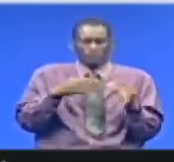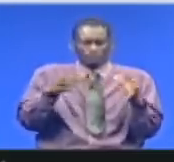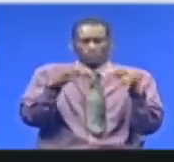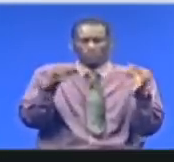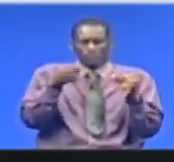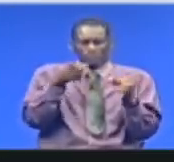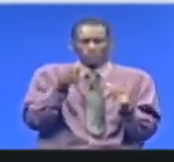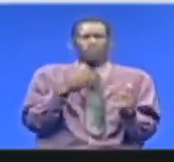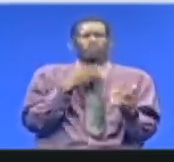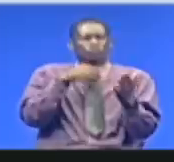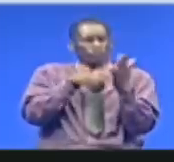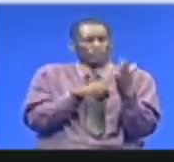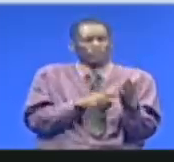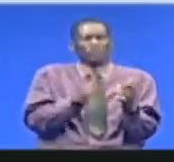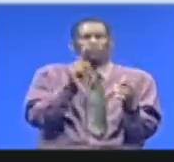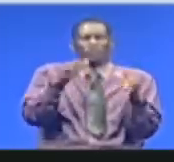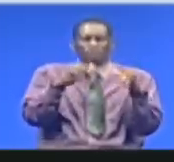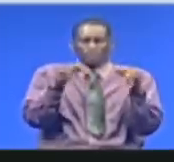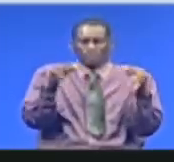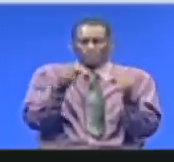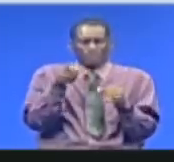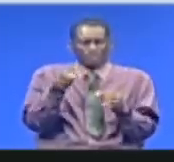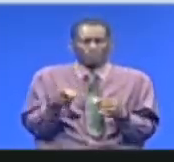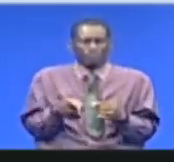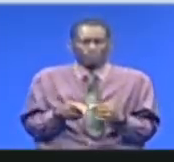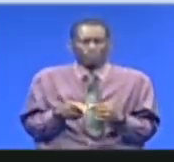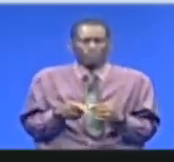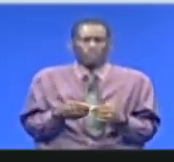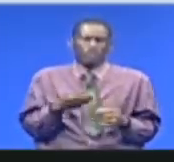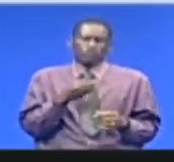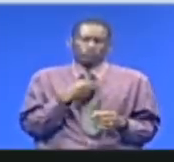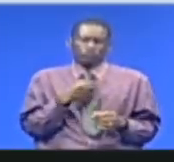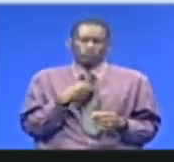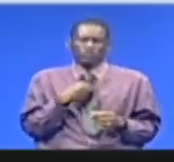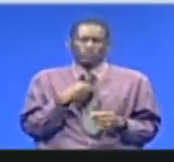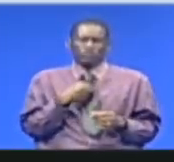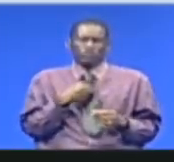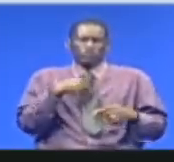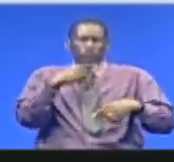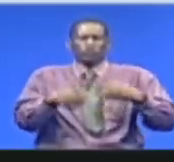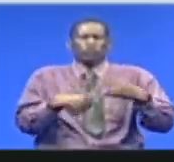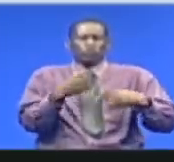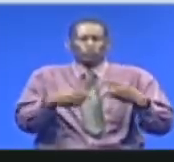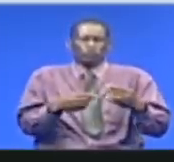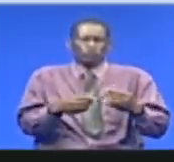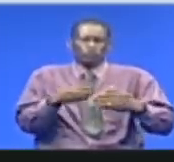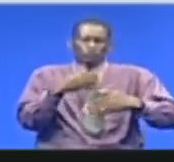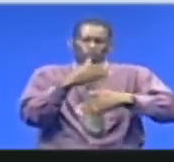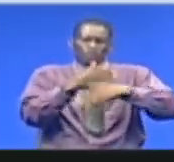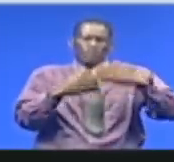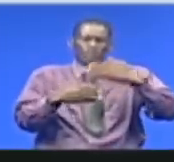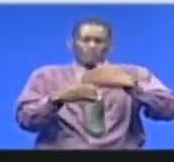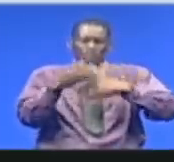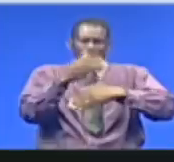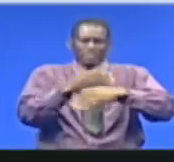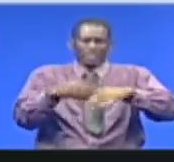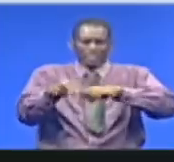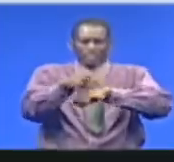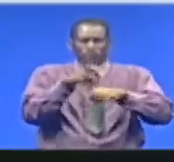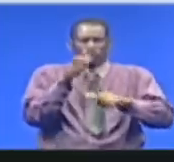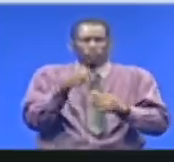want to emphasize. It is a pity to continue building a nation that will be dependent on